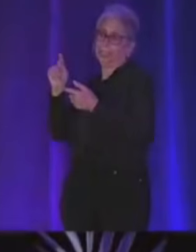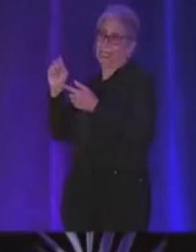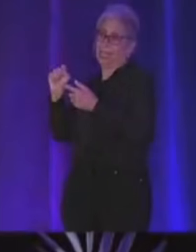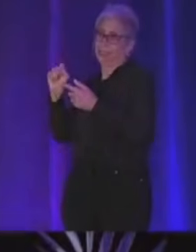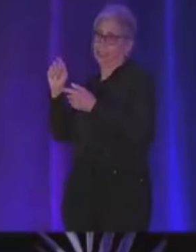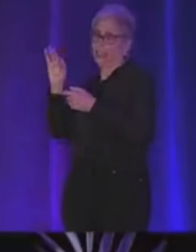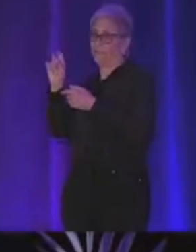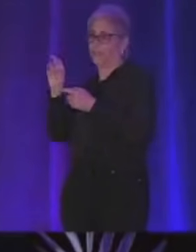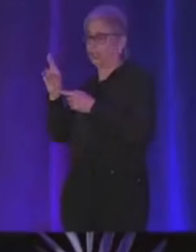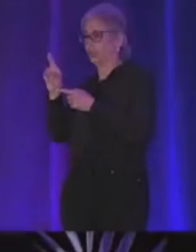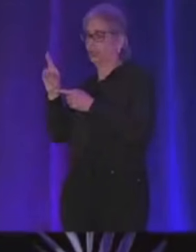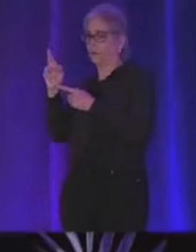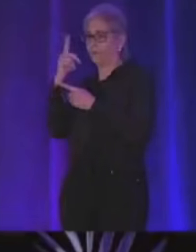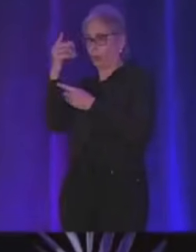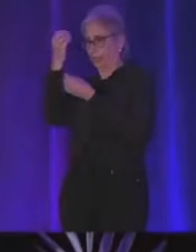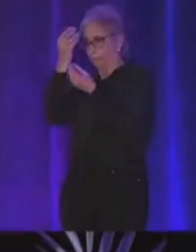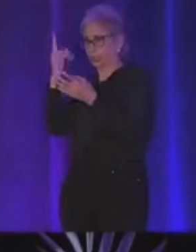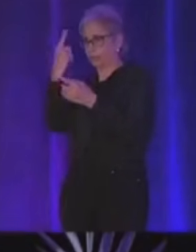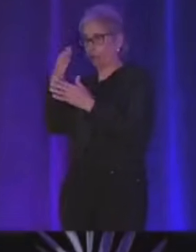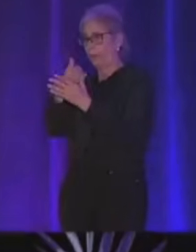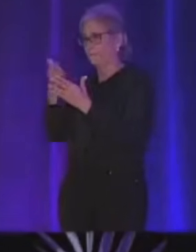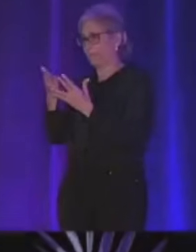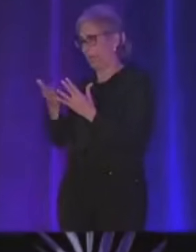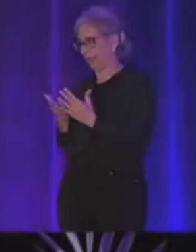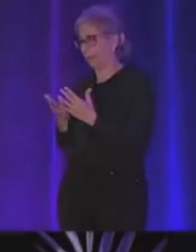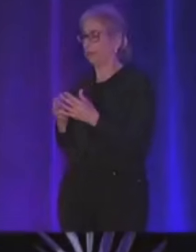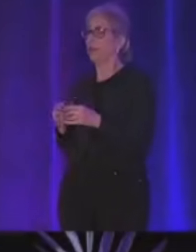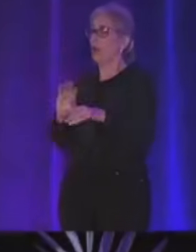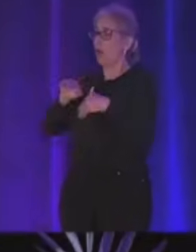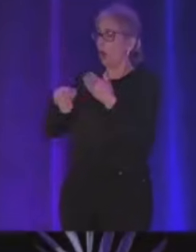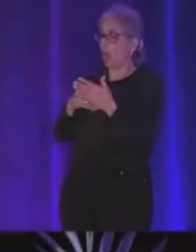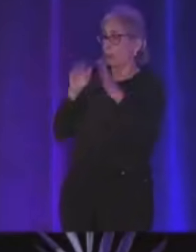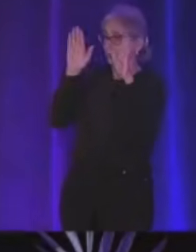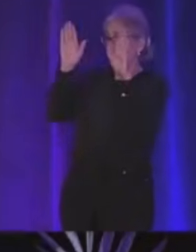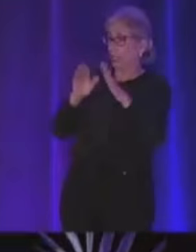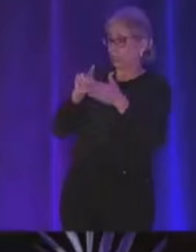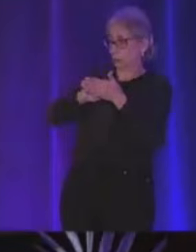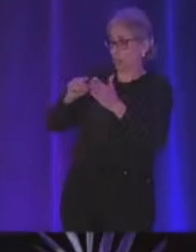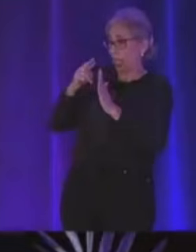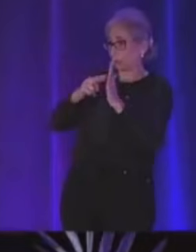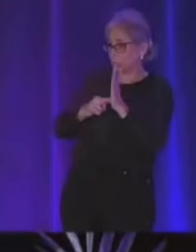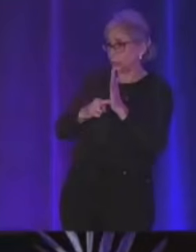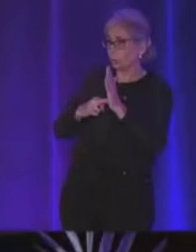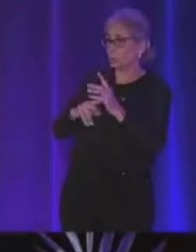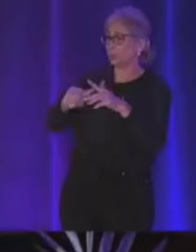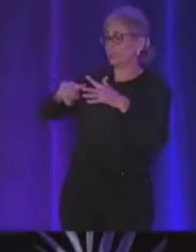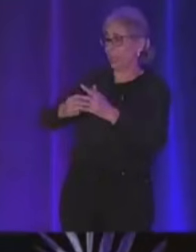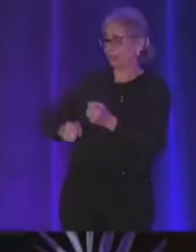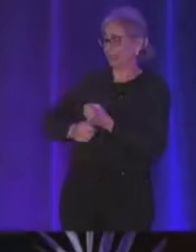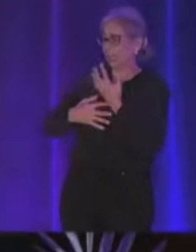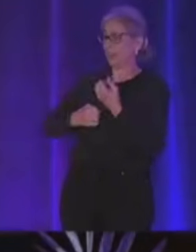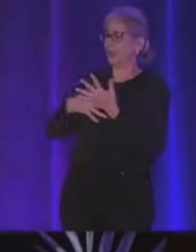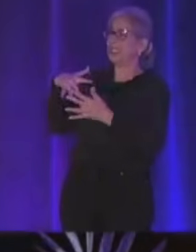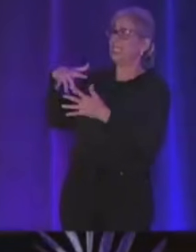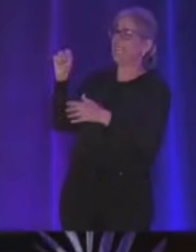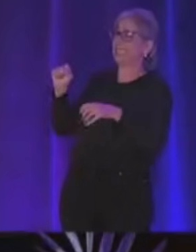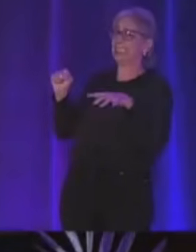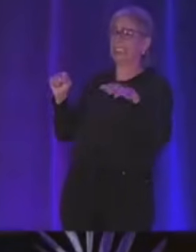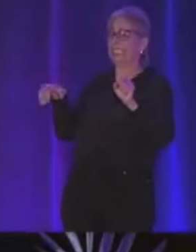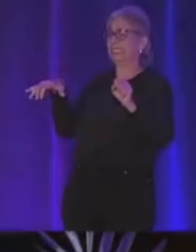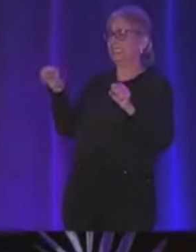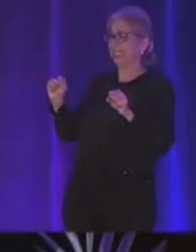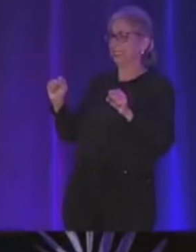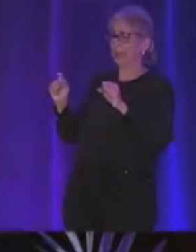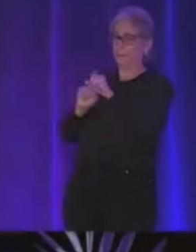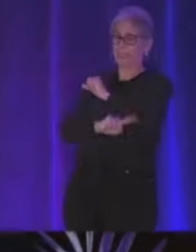to generate type info for the file. And then all those awesome type check rules will start screaming at you. Yes, scream,